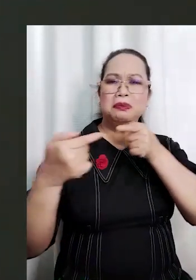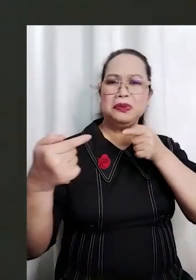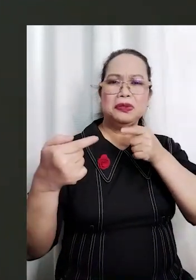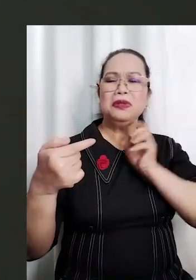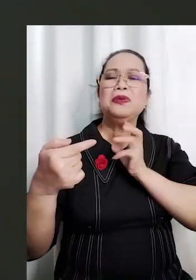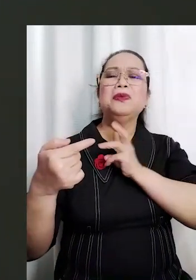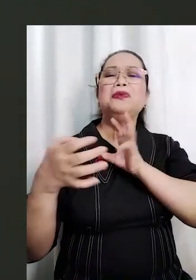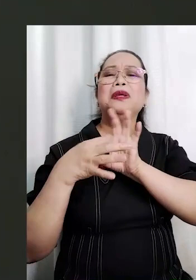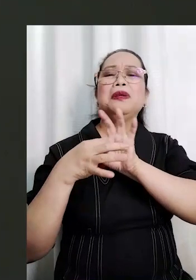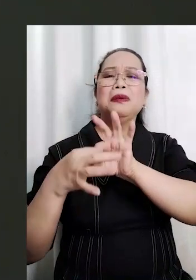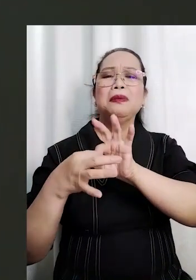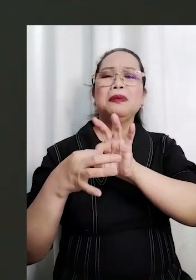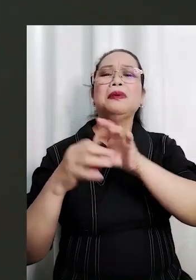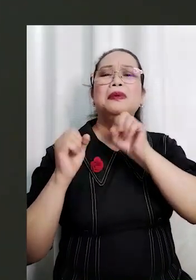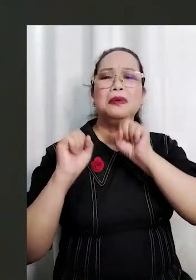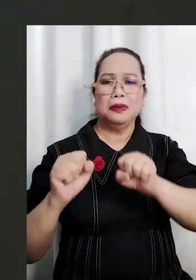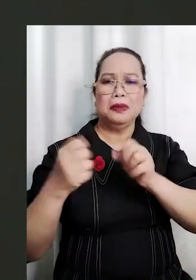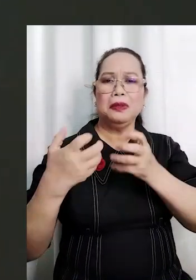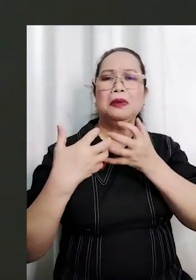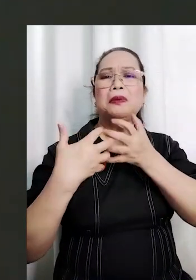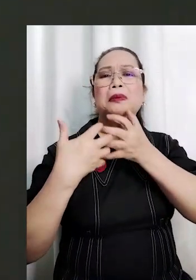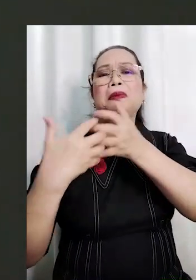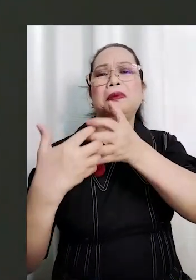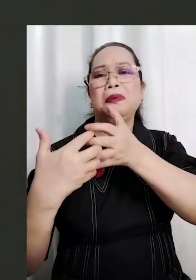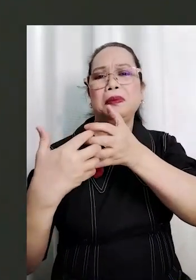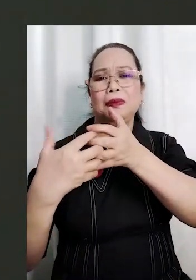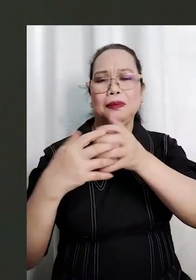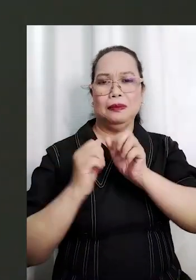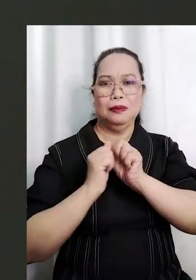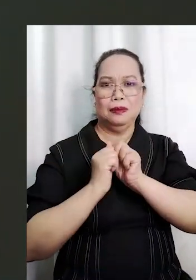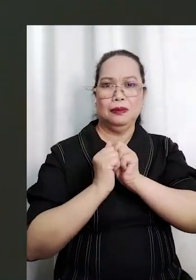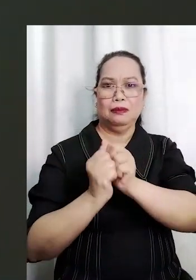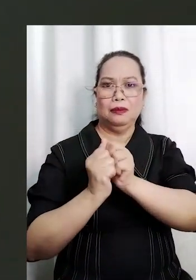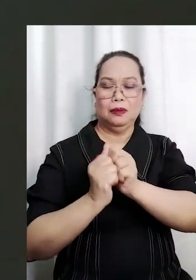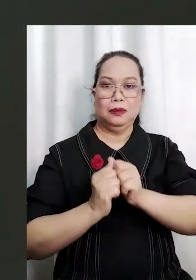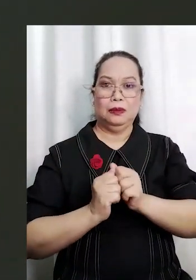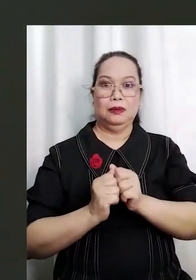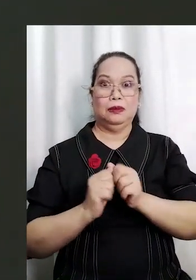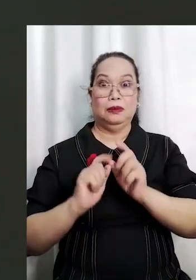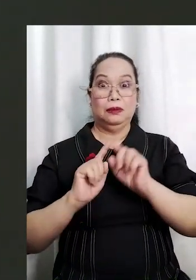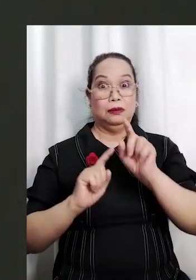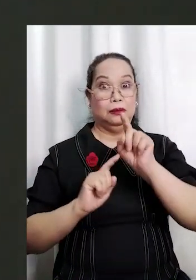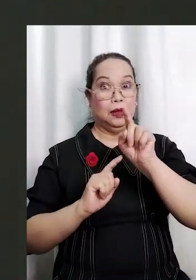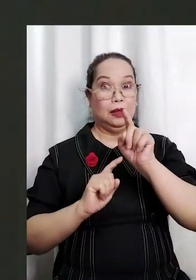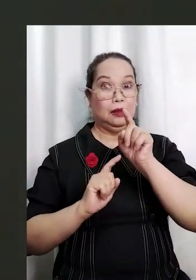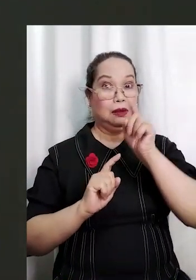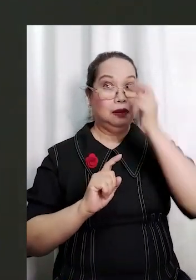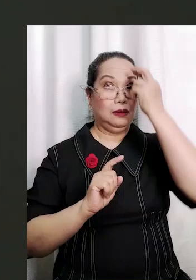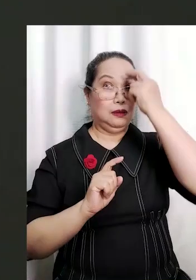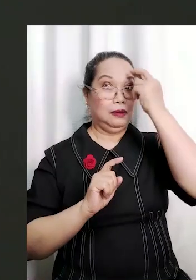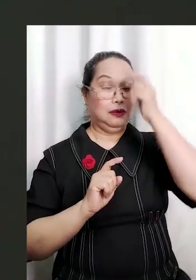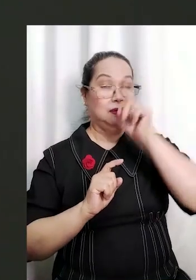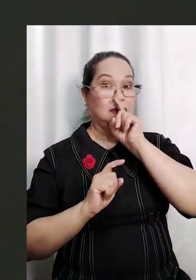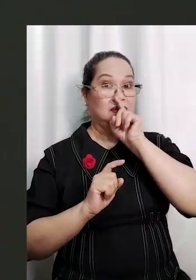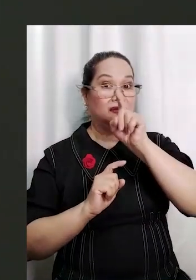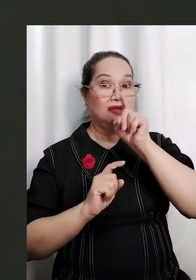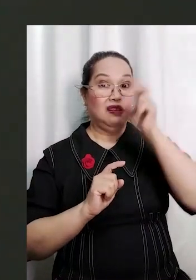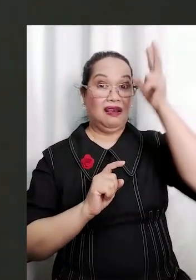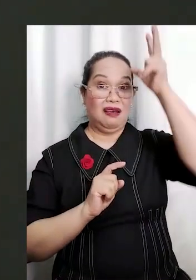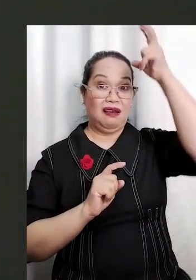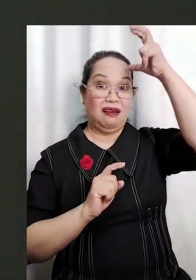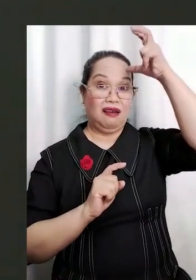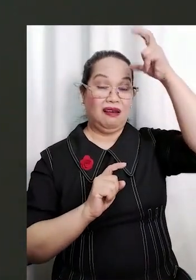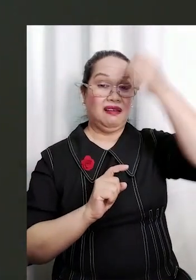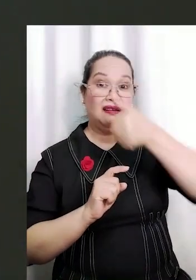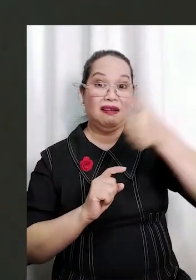magkaaway, magkakampi naman pala tayo, mag-collaborate na lang tayo. But if you look at his reasoning, siya pa rin